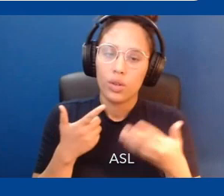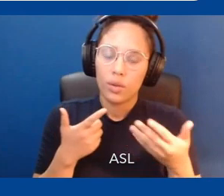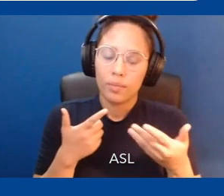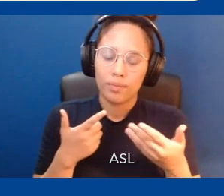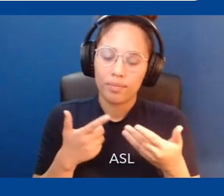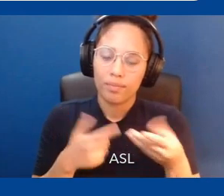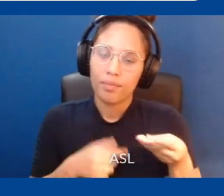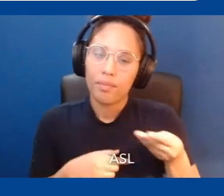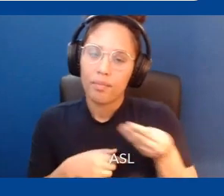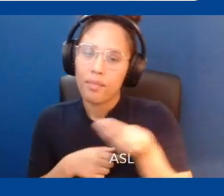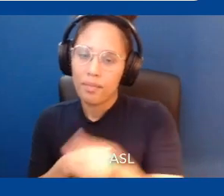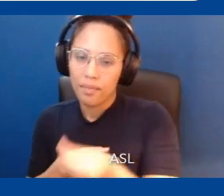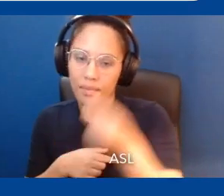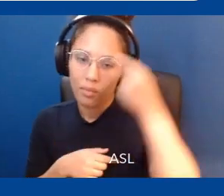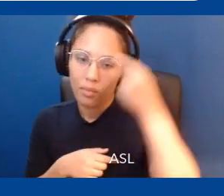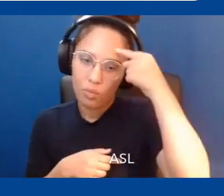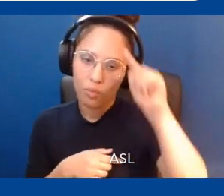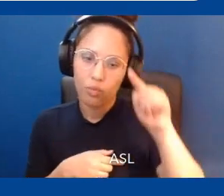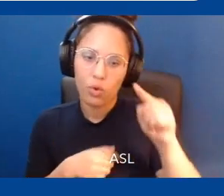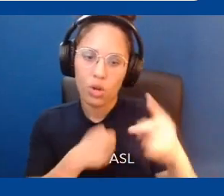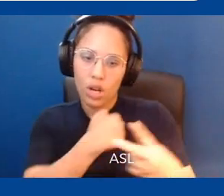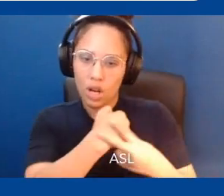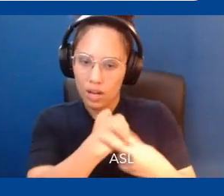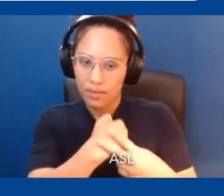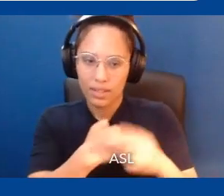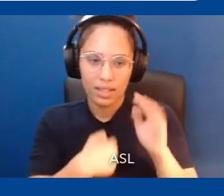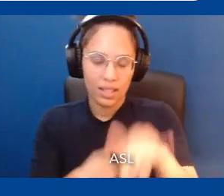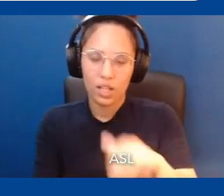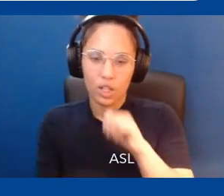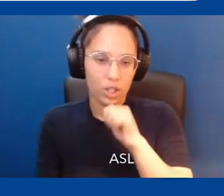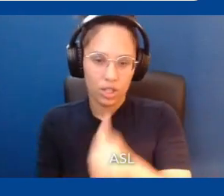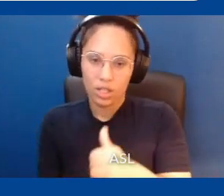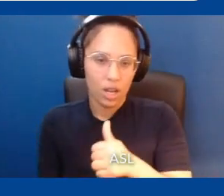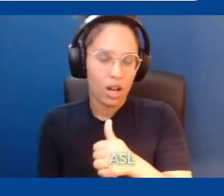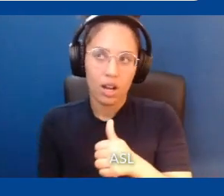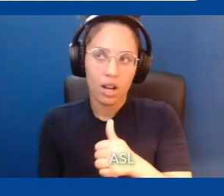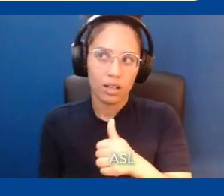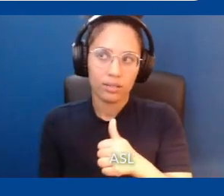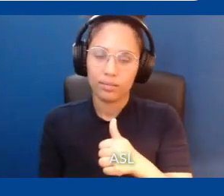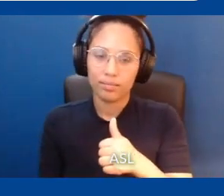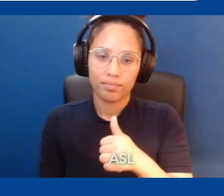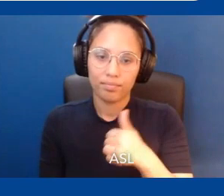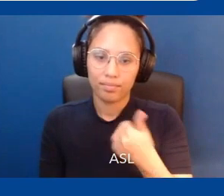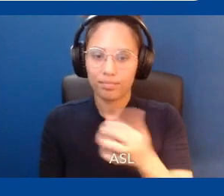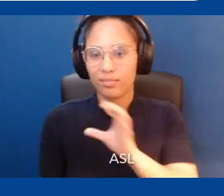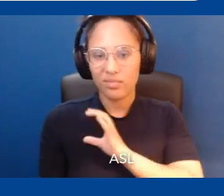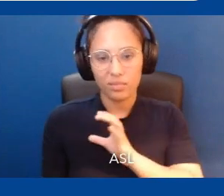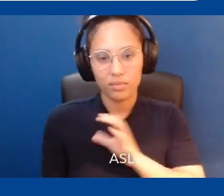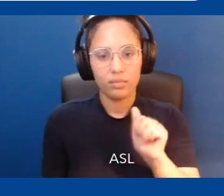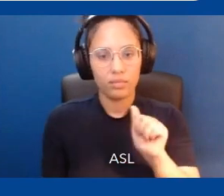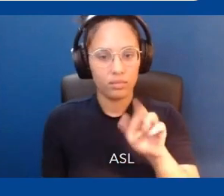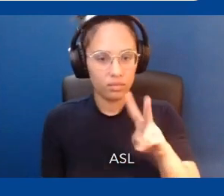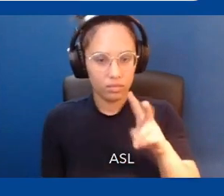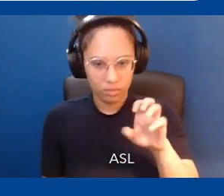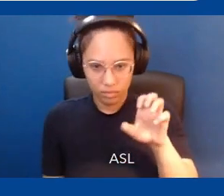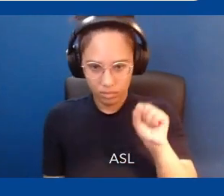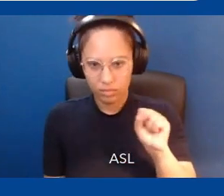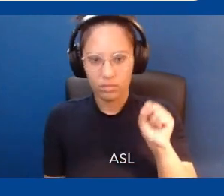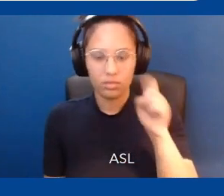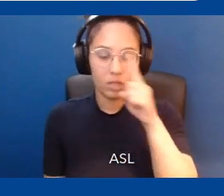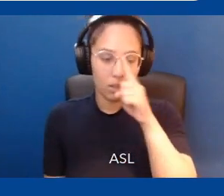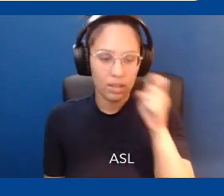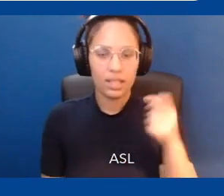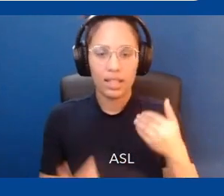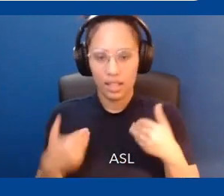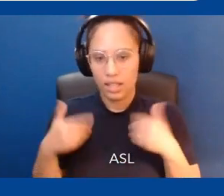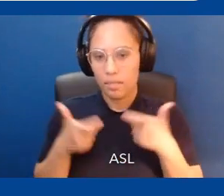not police archives. And there's a huge police archive from the beginning of the 20th century that